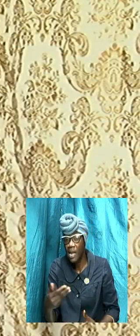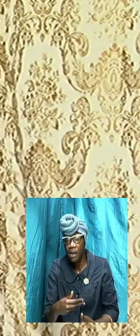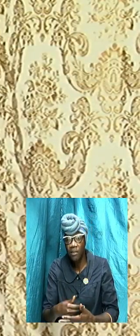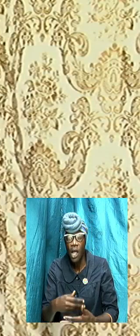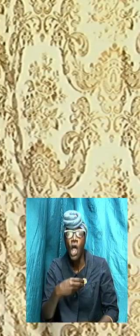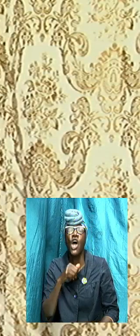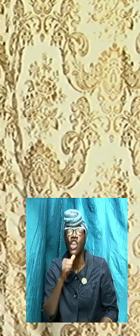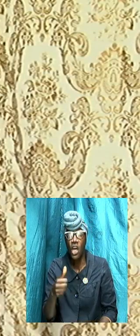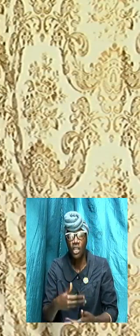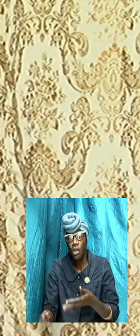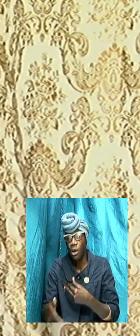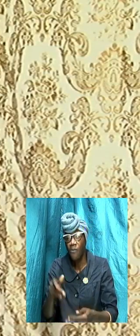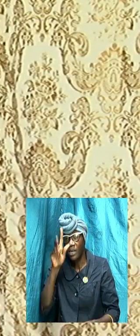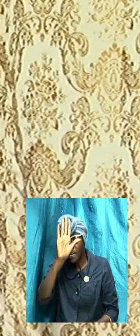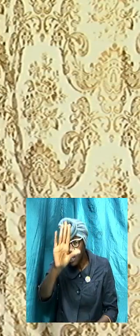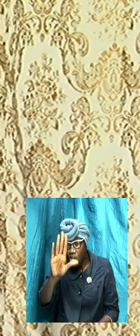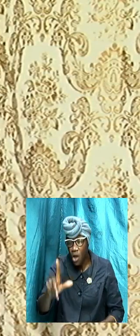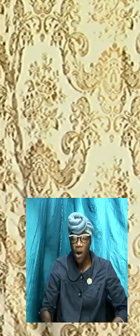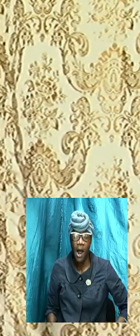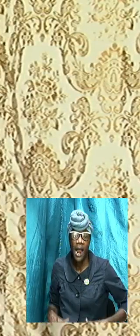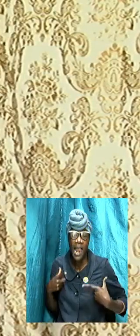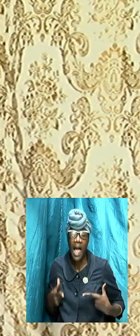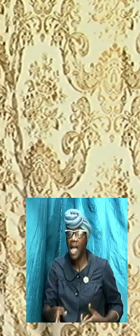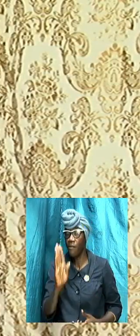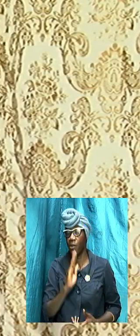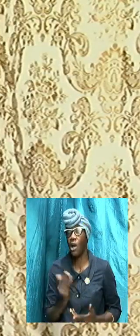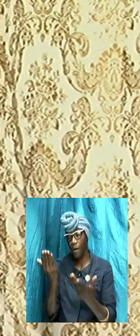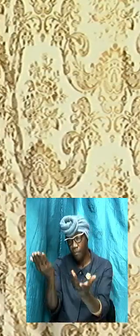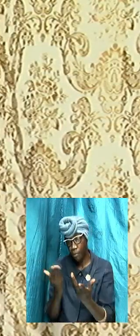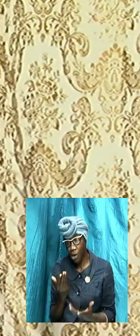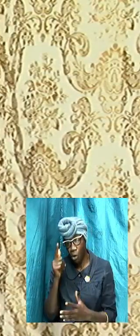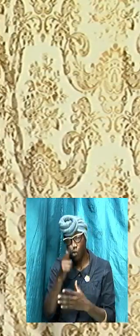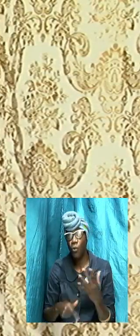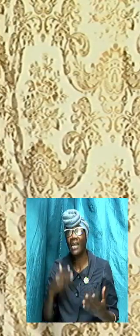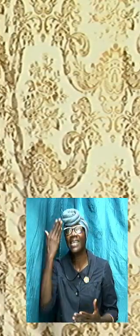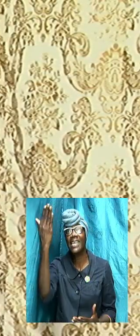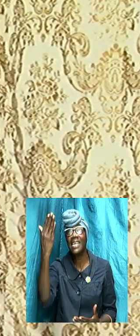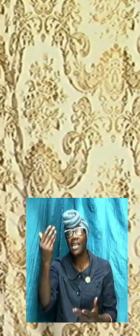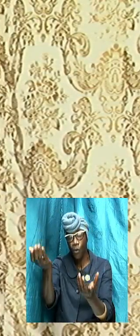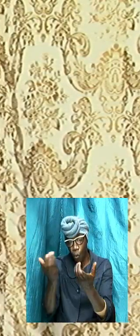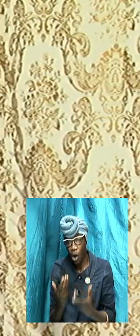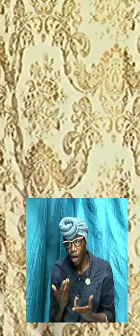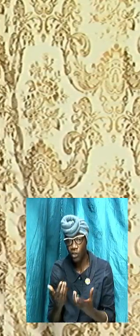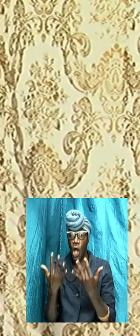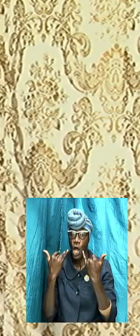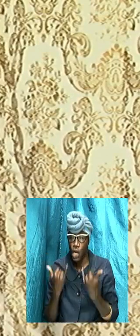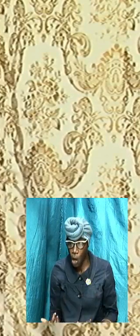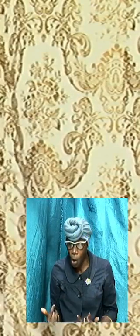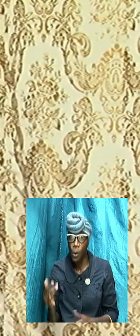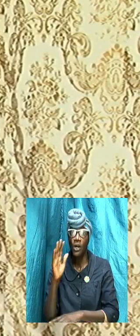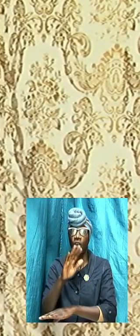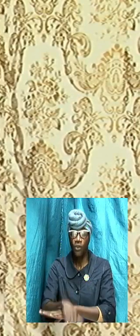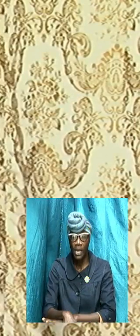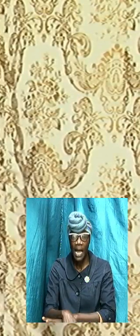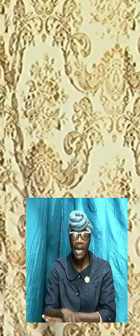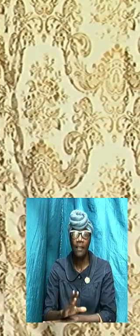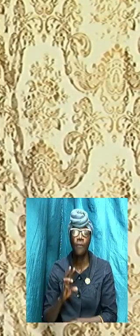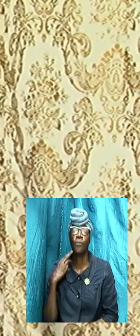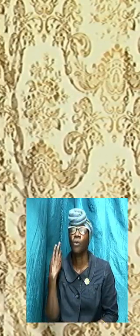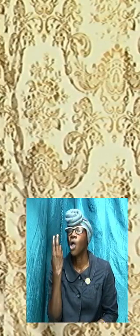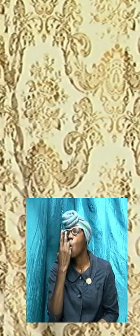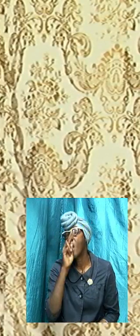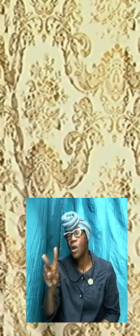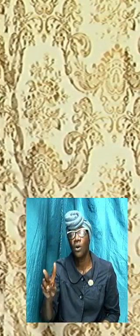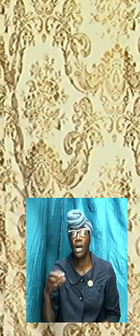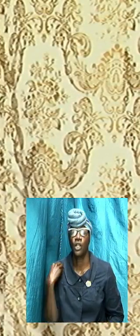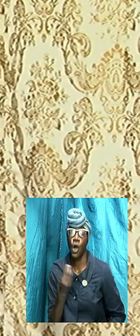that he can bring out of us what he wants. Praise God. And tonight, praise God, we're going to look at our Christian